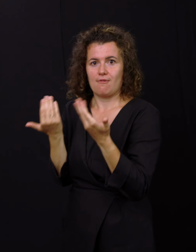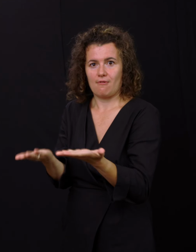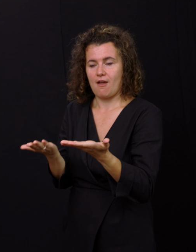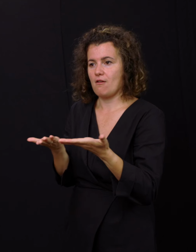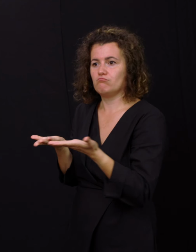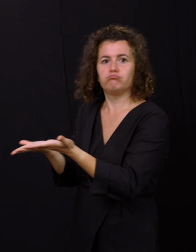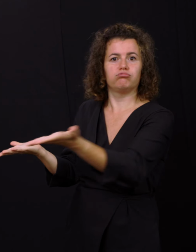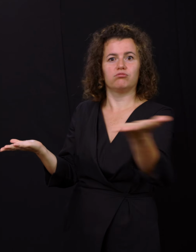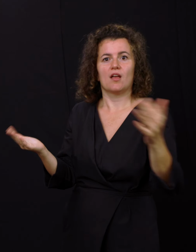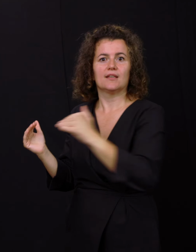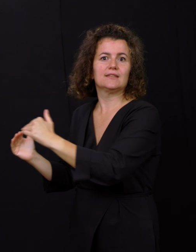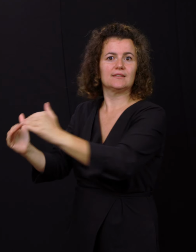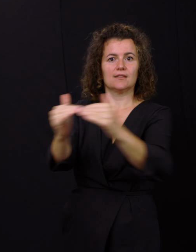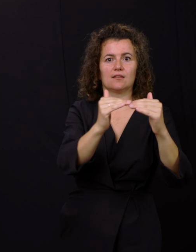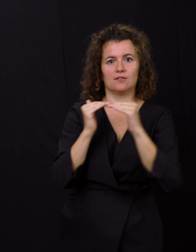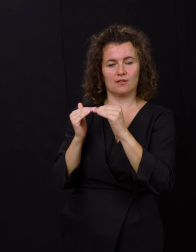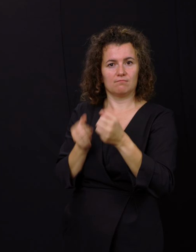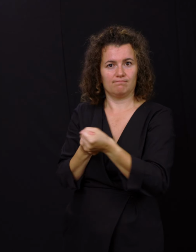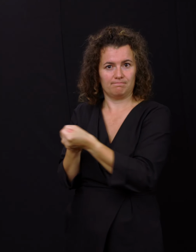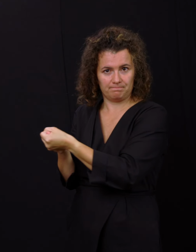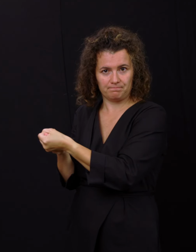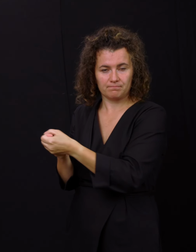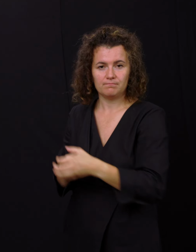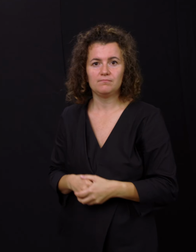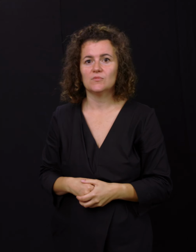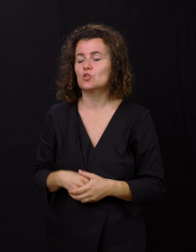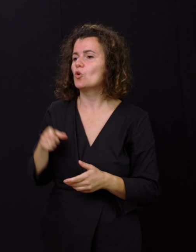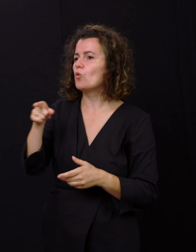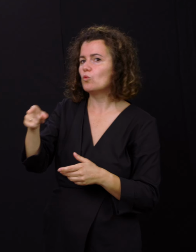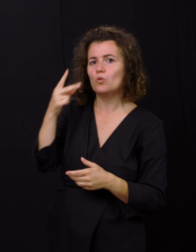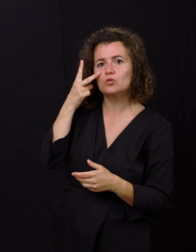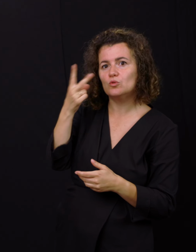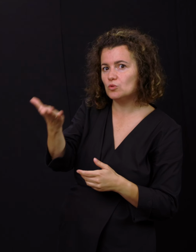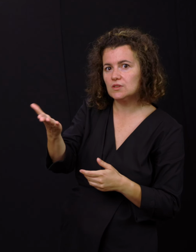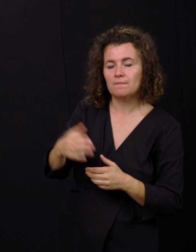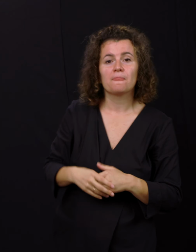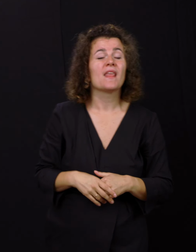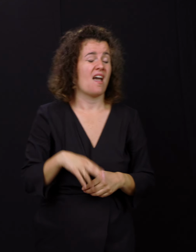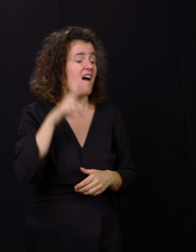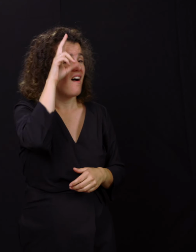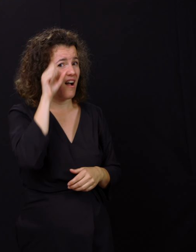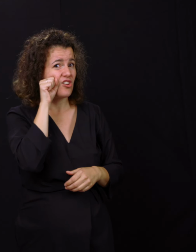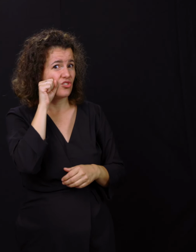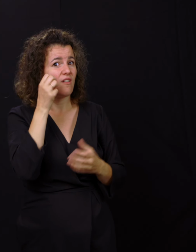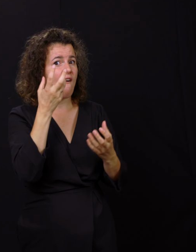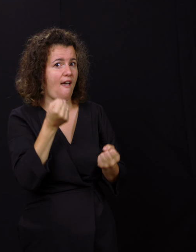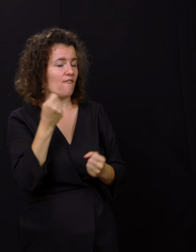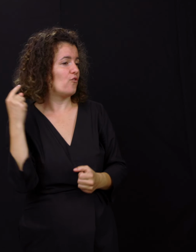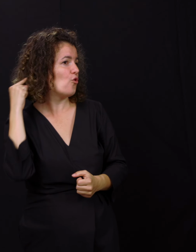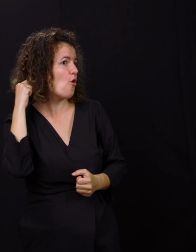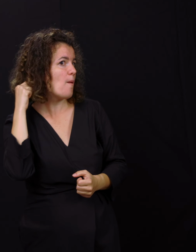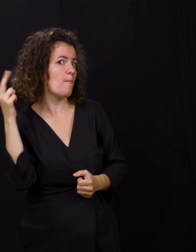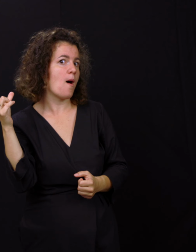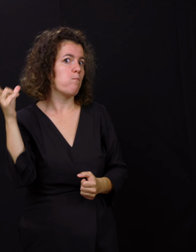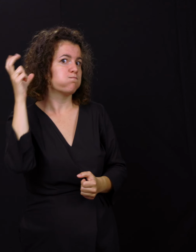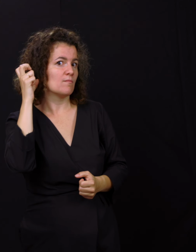So in the case of Usher syndrome, there is a therapy for hearing. There's a restorative therapy for hearing, which